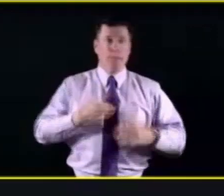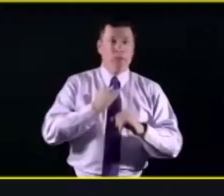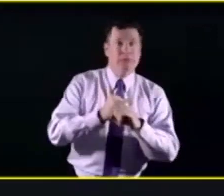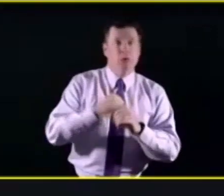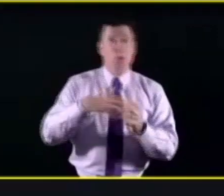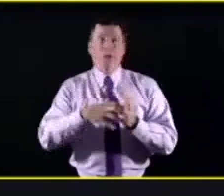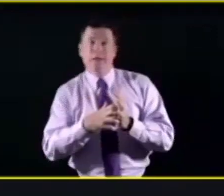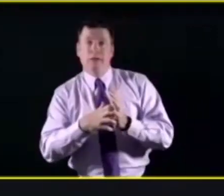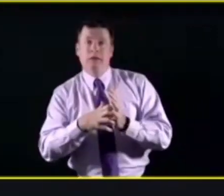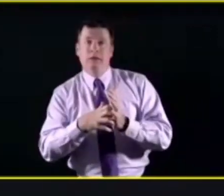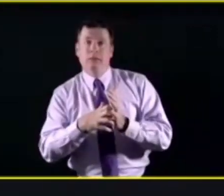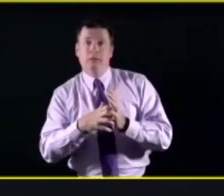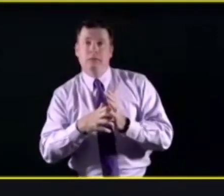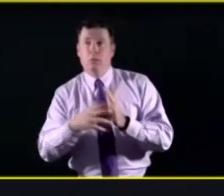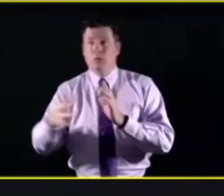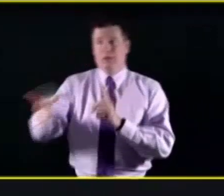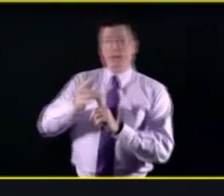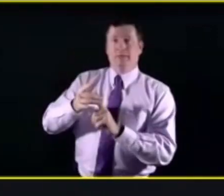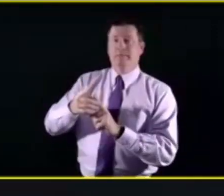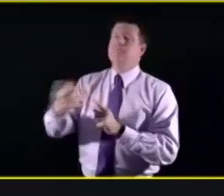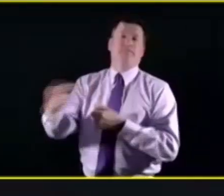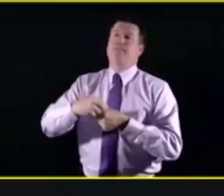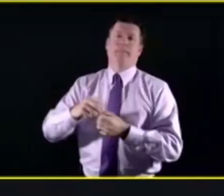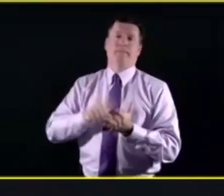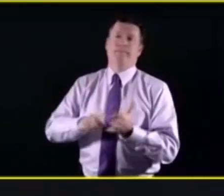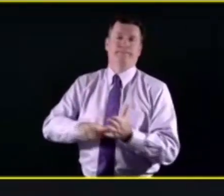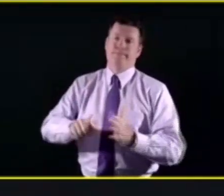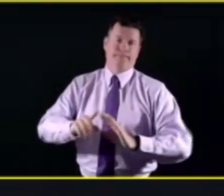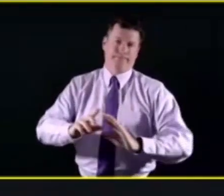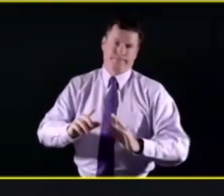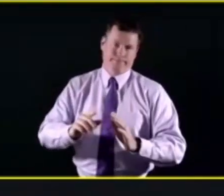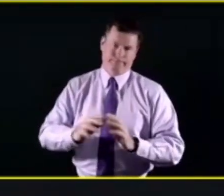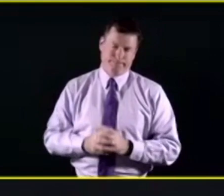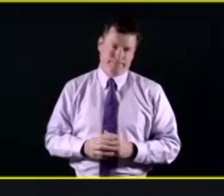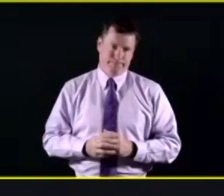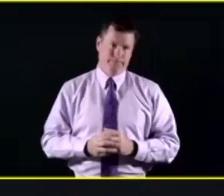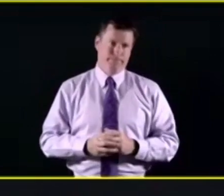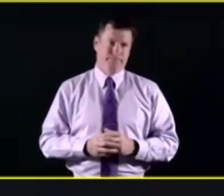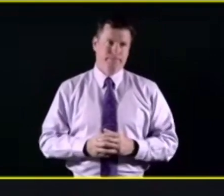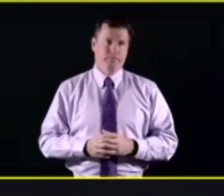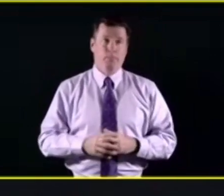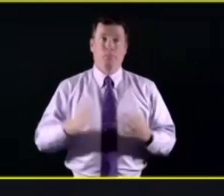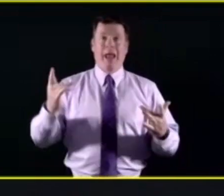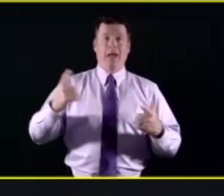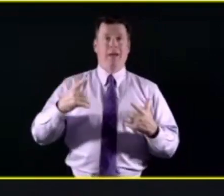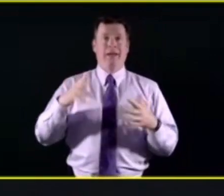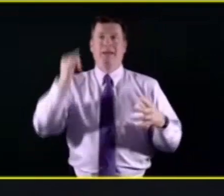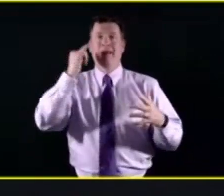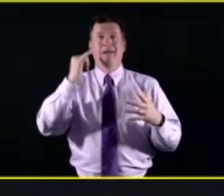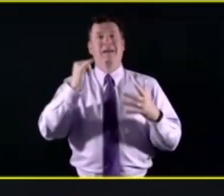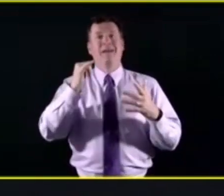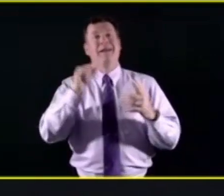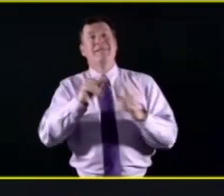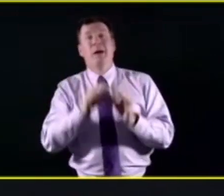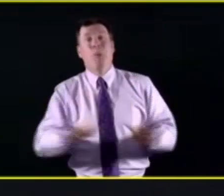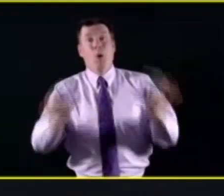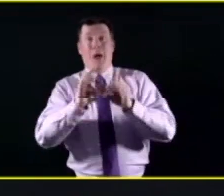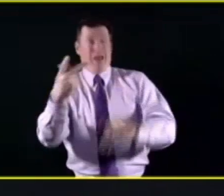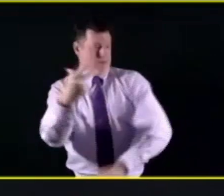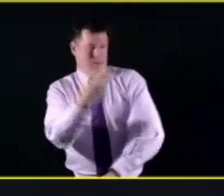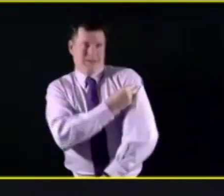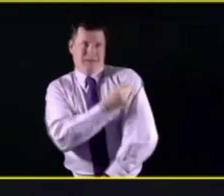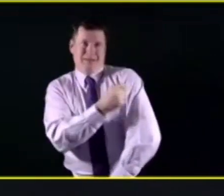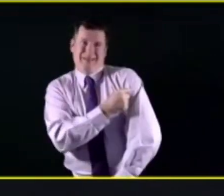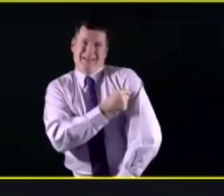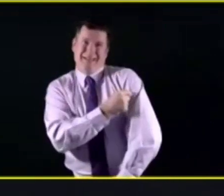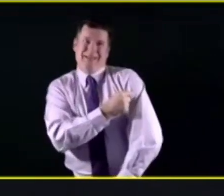the immune response that we see is to the vaccine and not to an intercurrent infection with coronavirus.